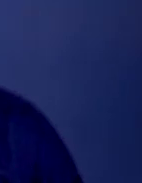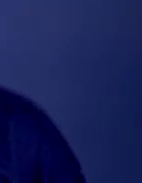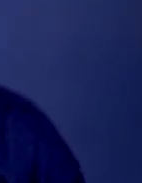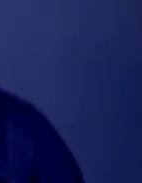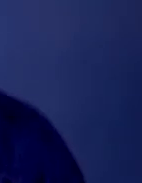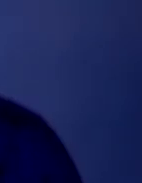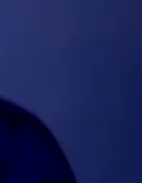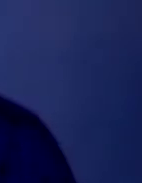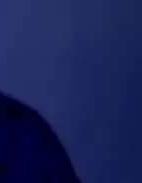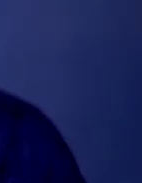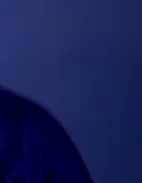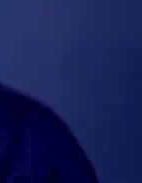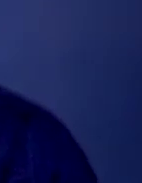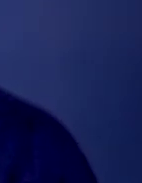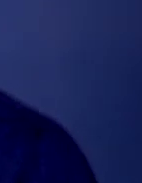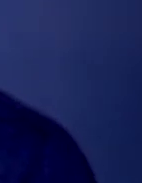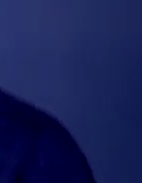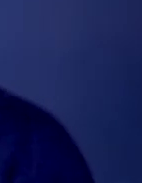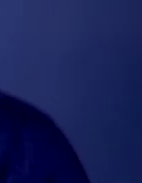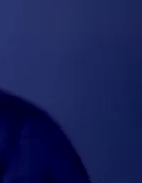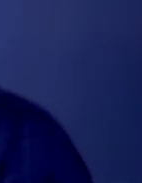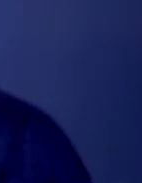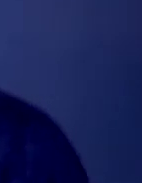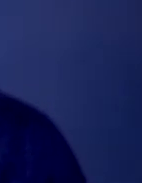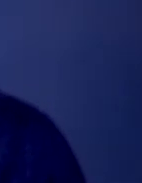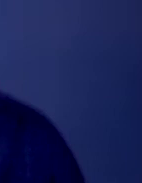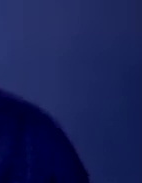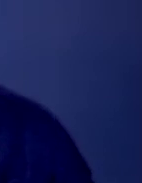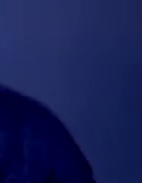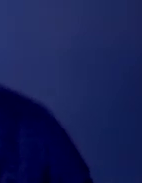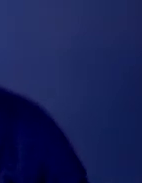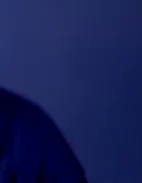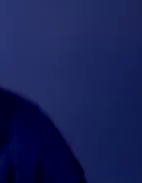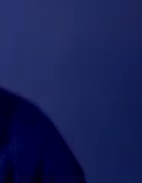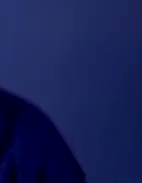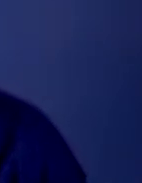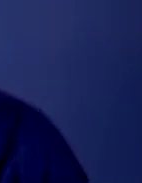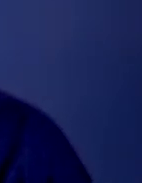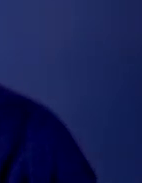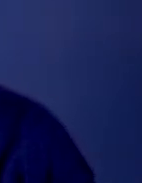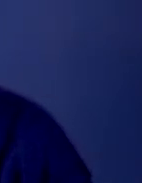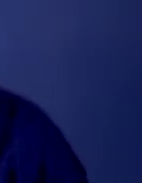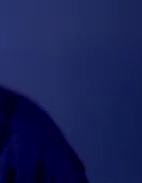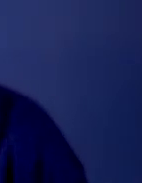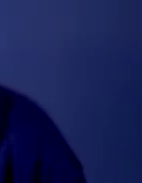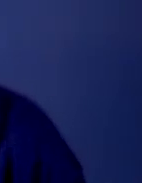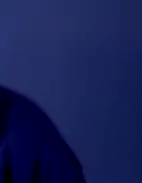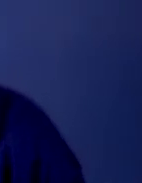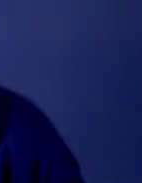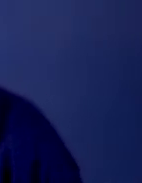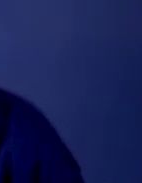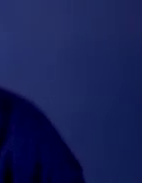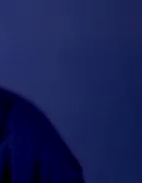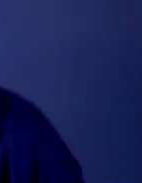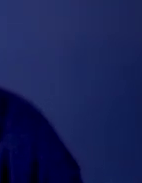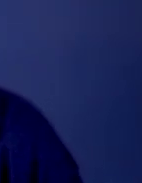video to other people so that they can also be blessed by the message. If you have any question, please make sure that you